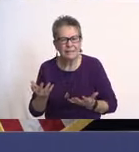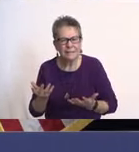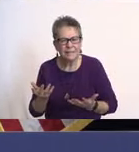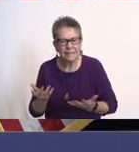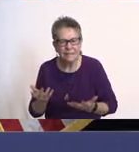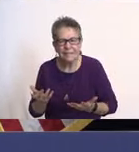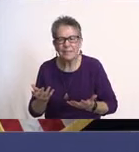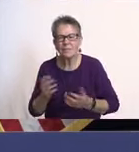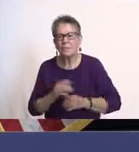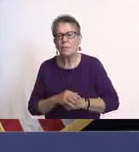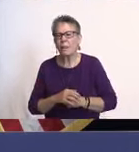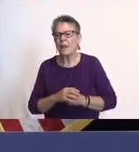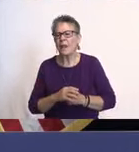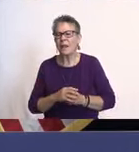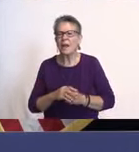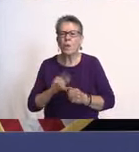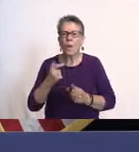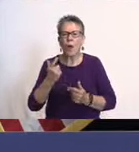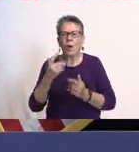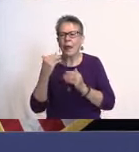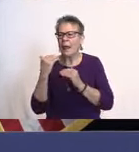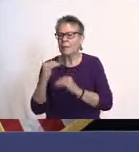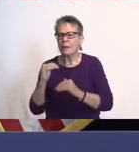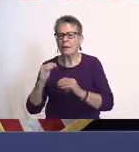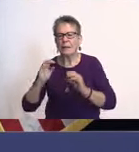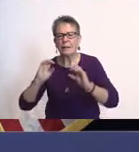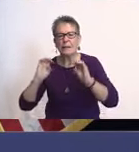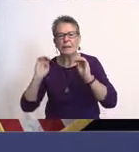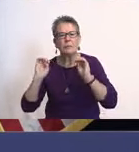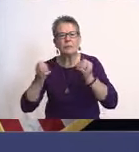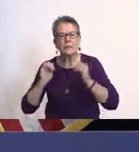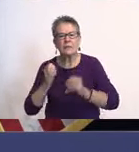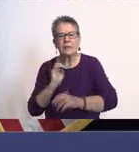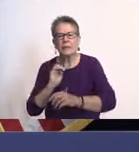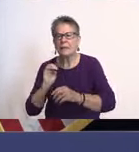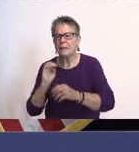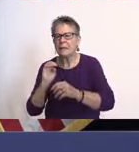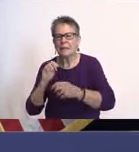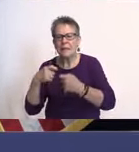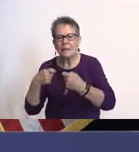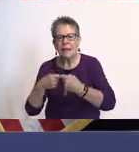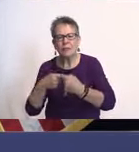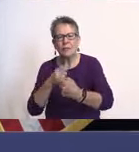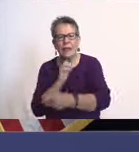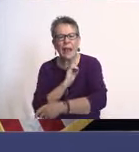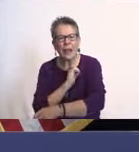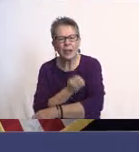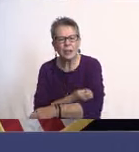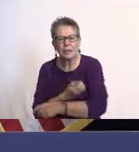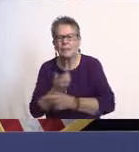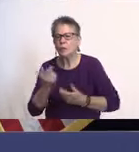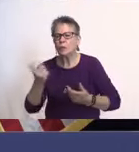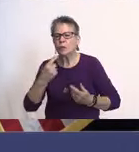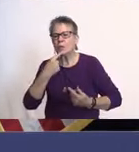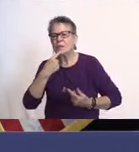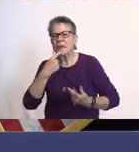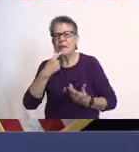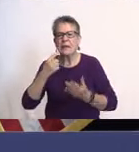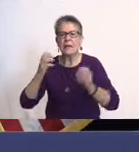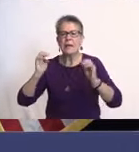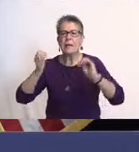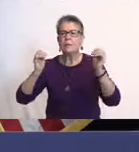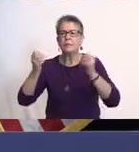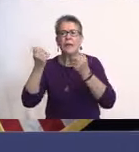it reasonable that you should have to answer to the legislature after 60 days when you declare an emergency for anything, whether it's public health,